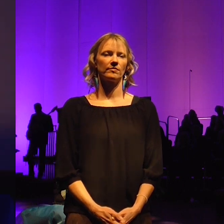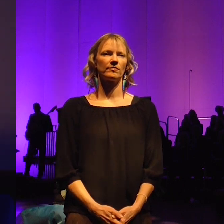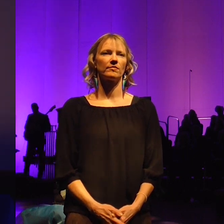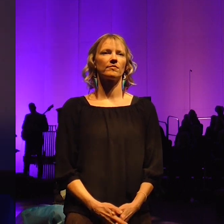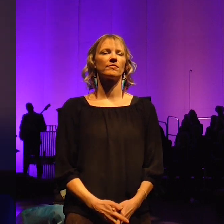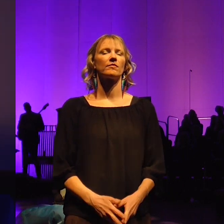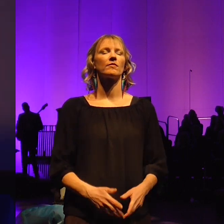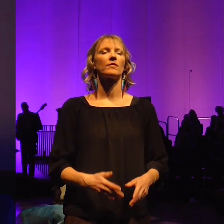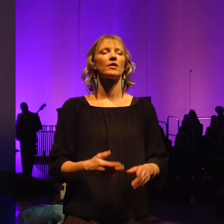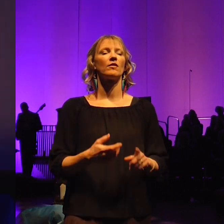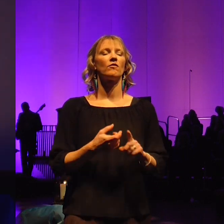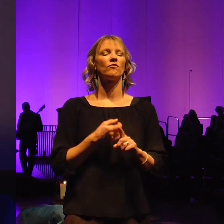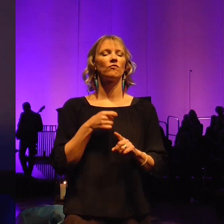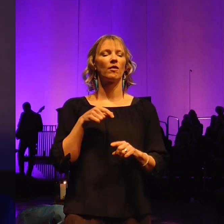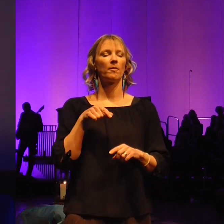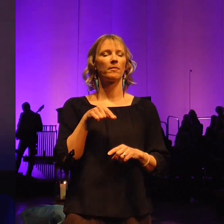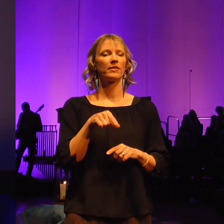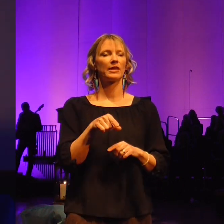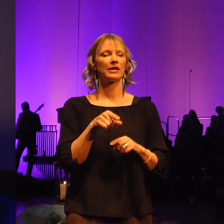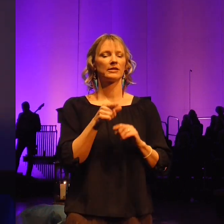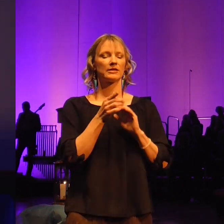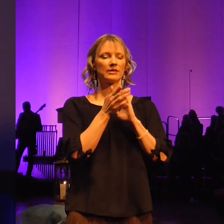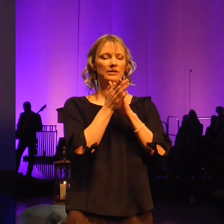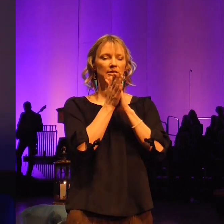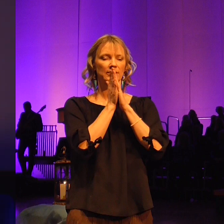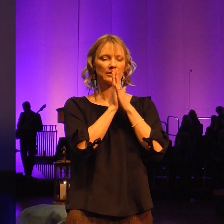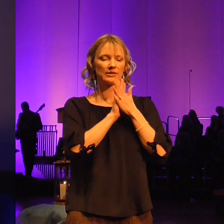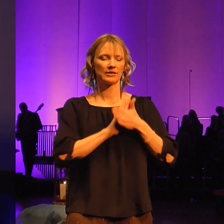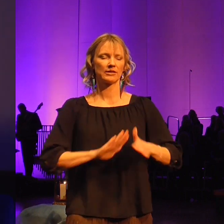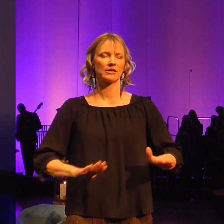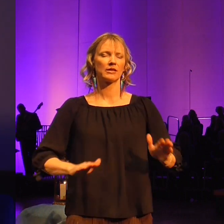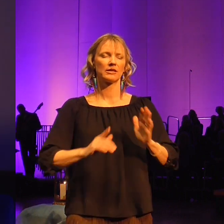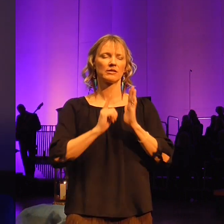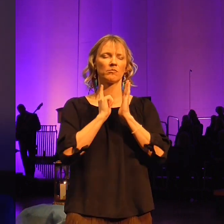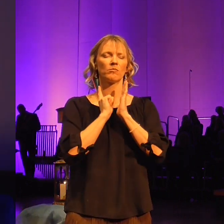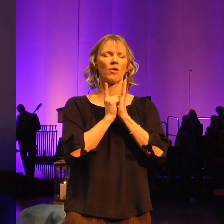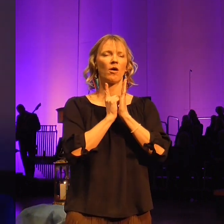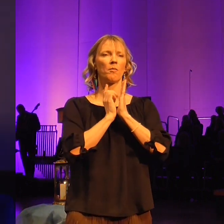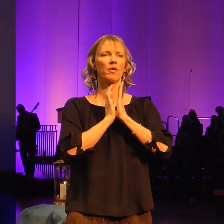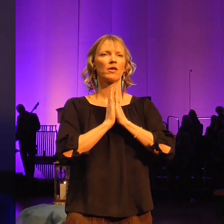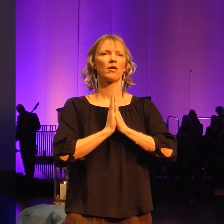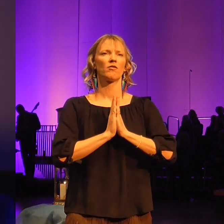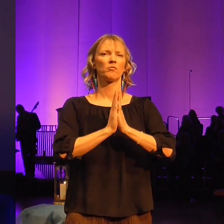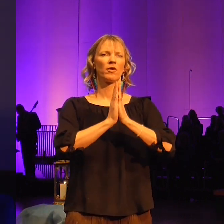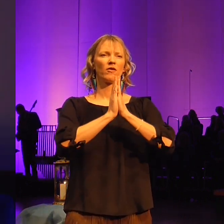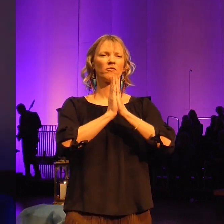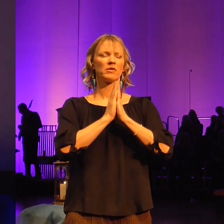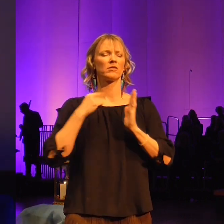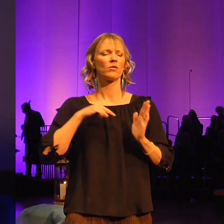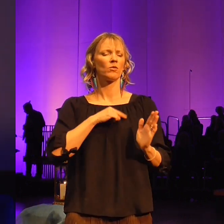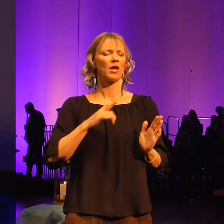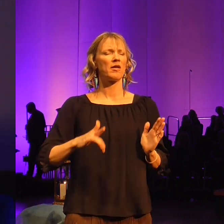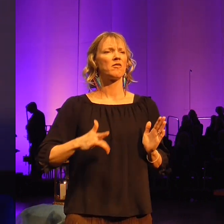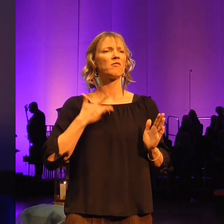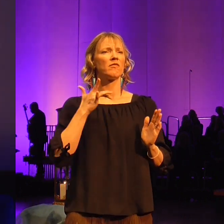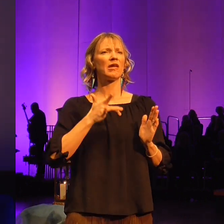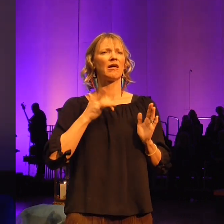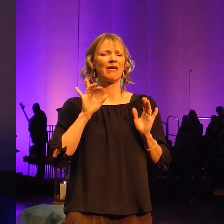And out of this stillness and this moment of prayerfulness, we sense that infinite